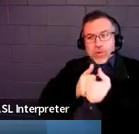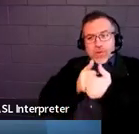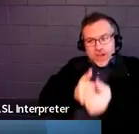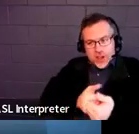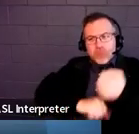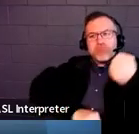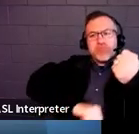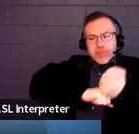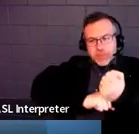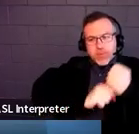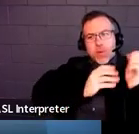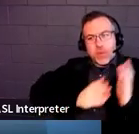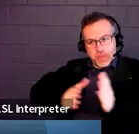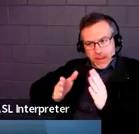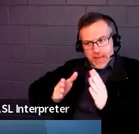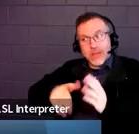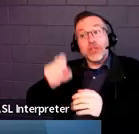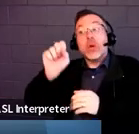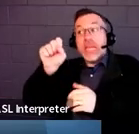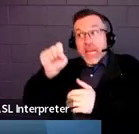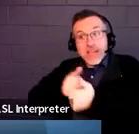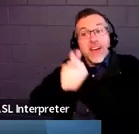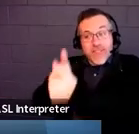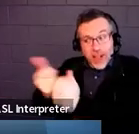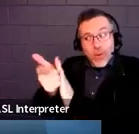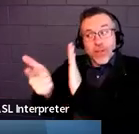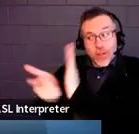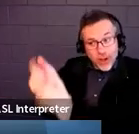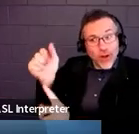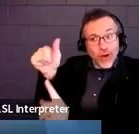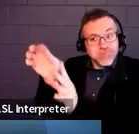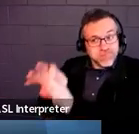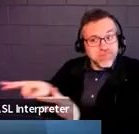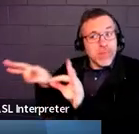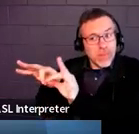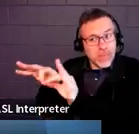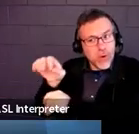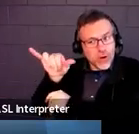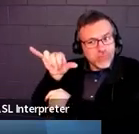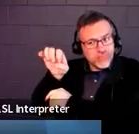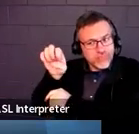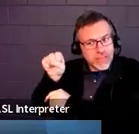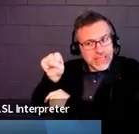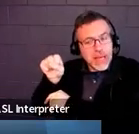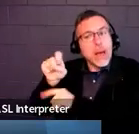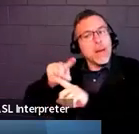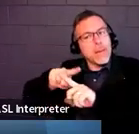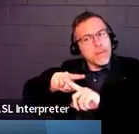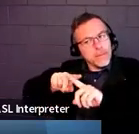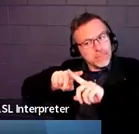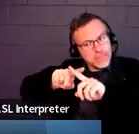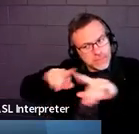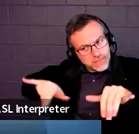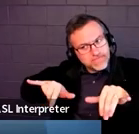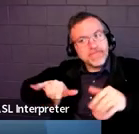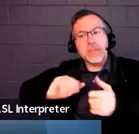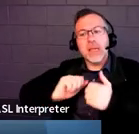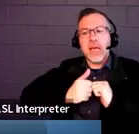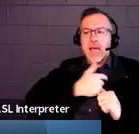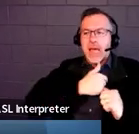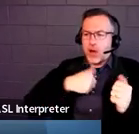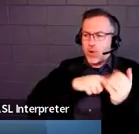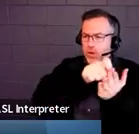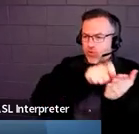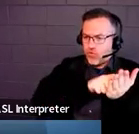to value compliance. We have to ensure that the way we develop that IEP and that transition plan,